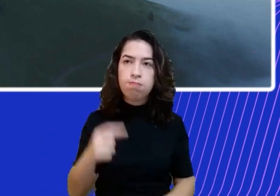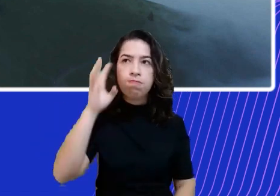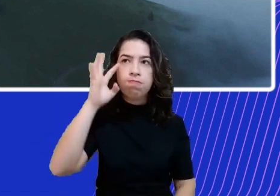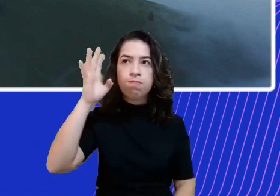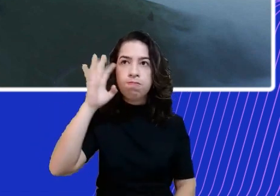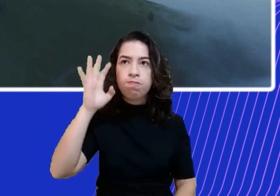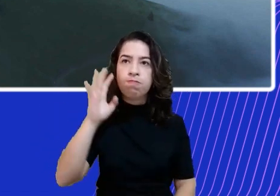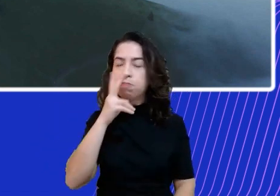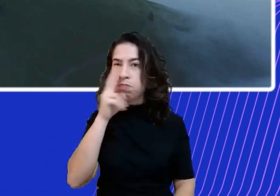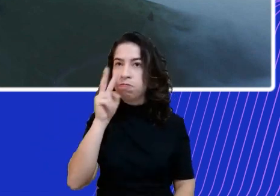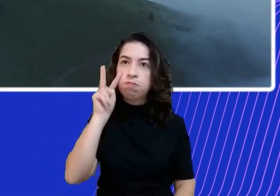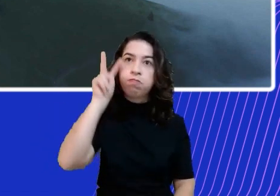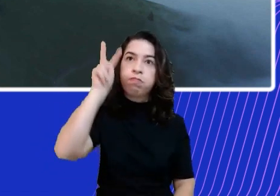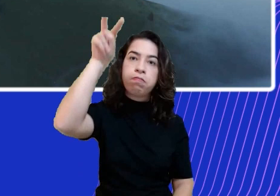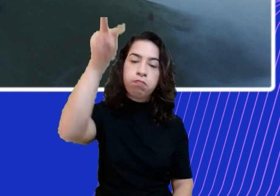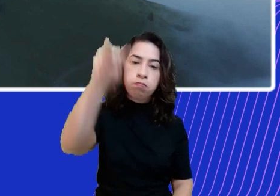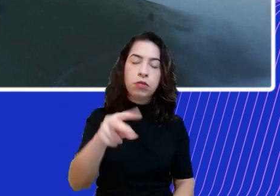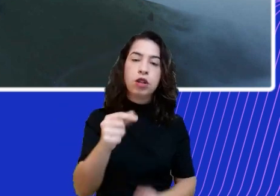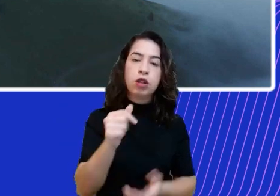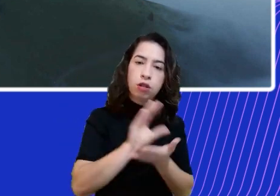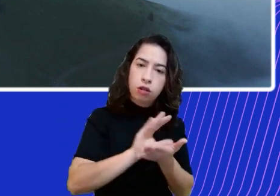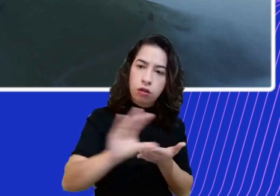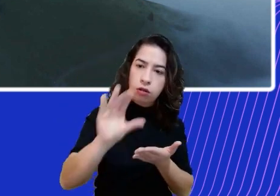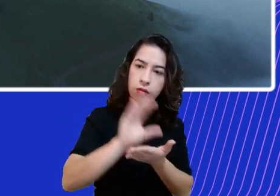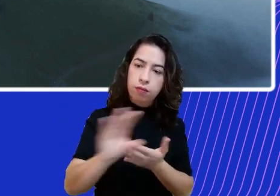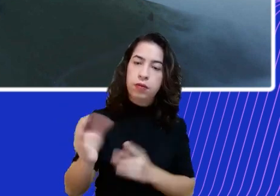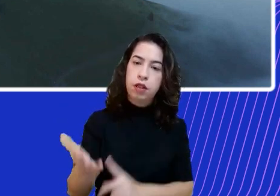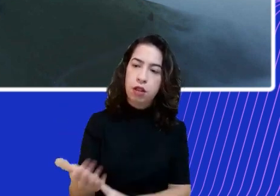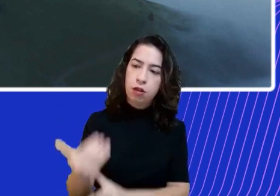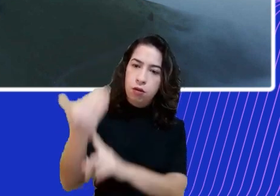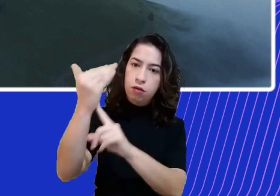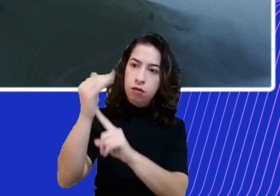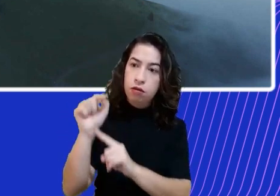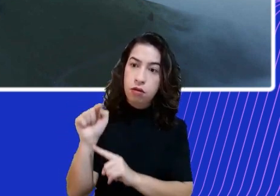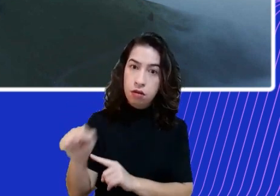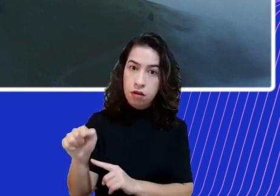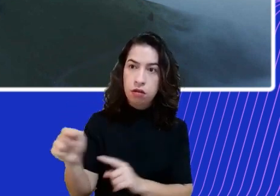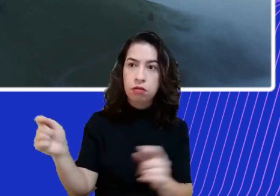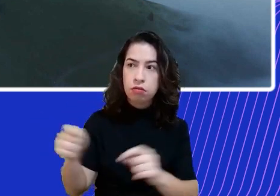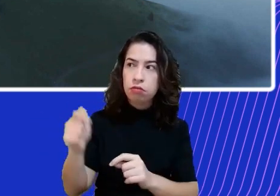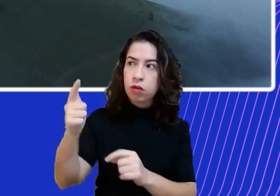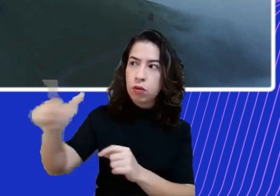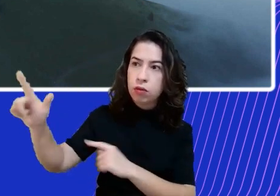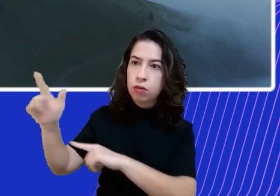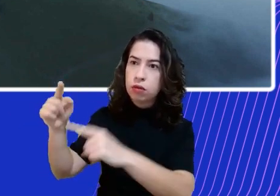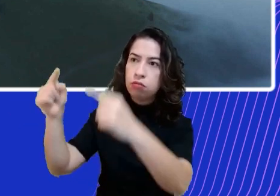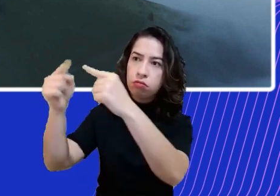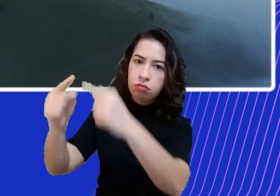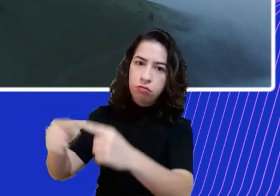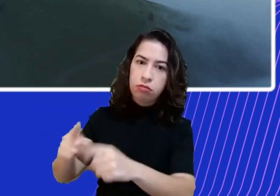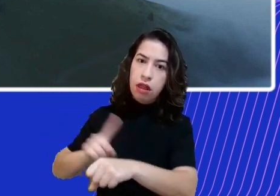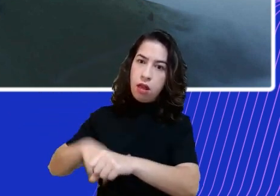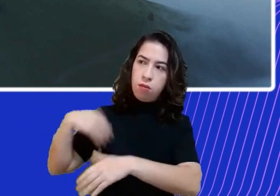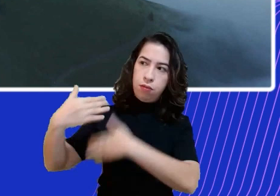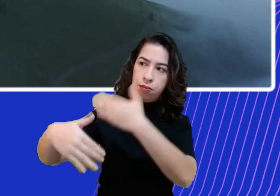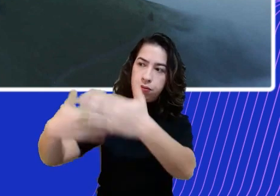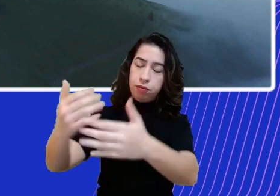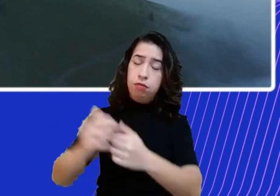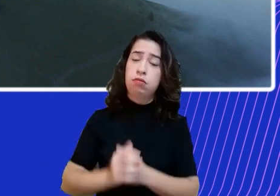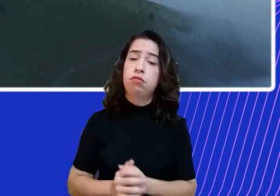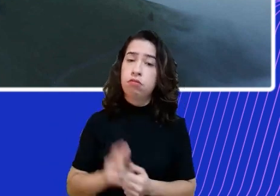in our horizon and invest in technologies that are going to have other applications for some